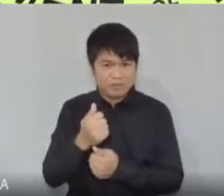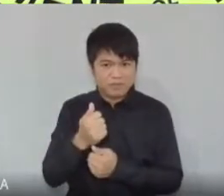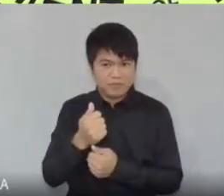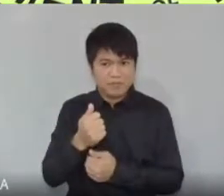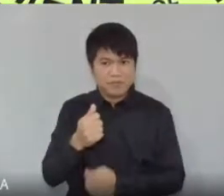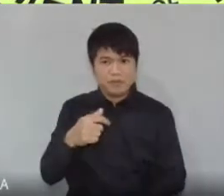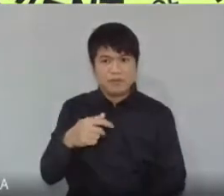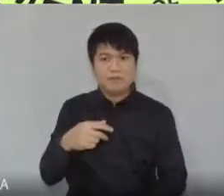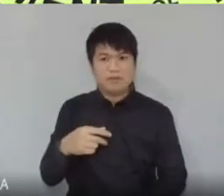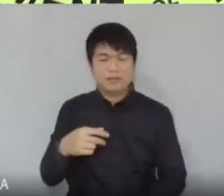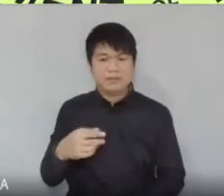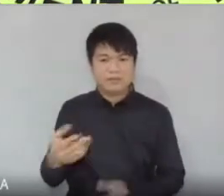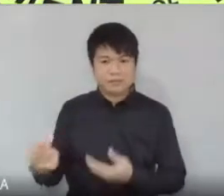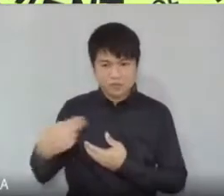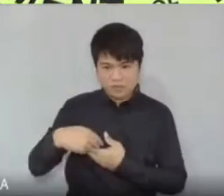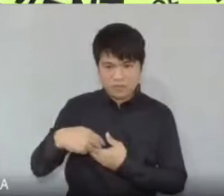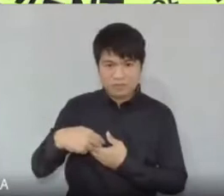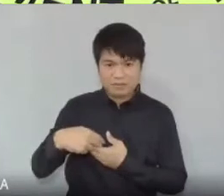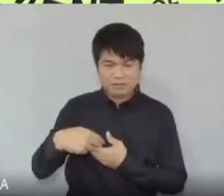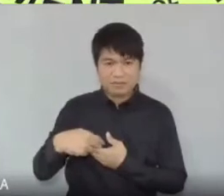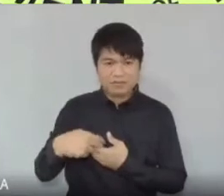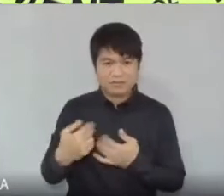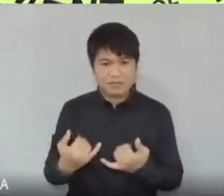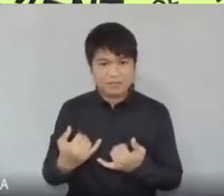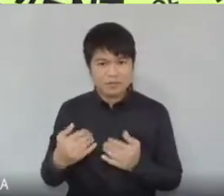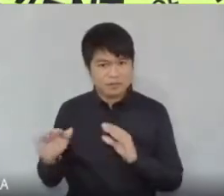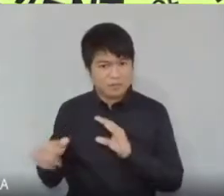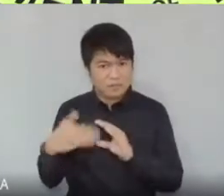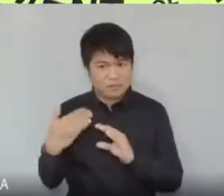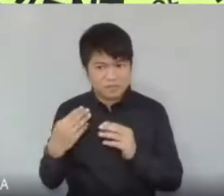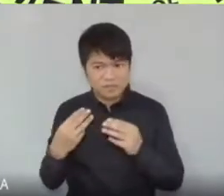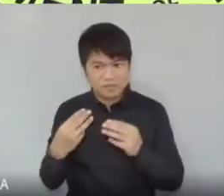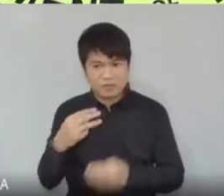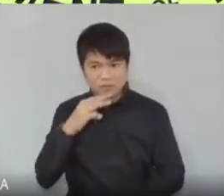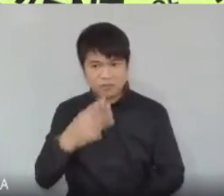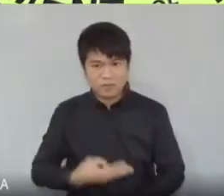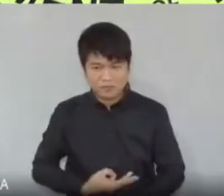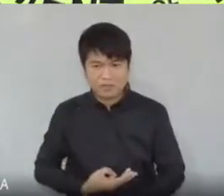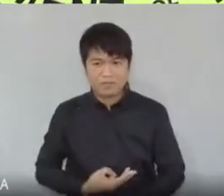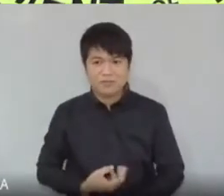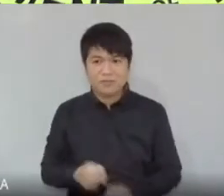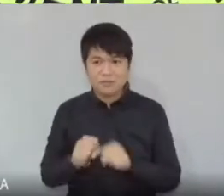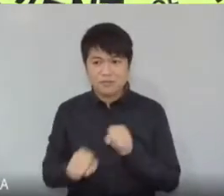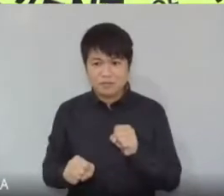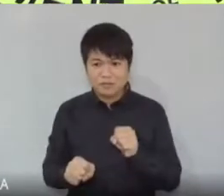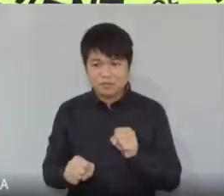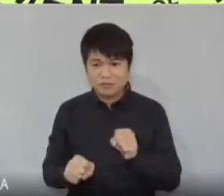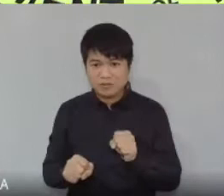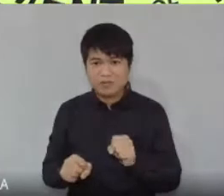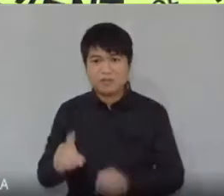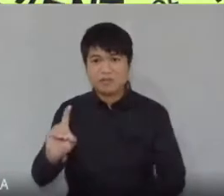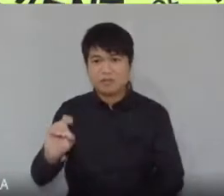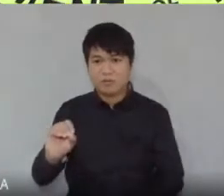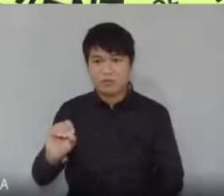Dr. Mario Villaverde, to our DOH KMITS Director, Dr. Enrique Tayag, our UP